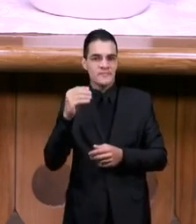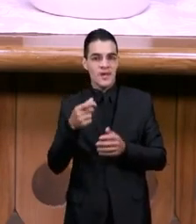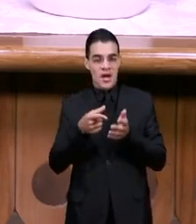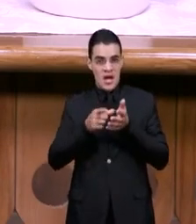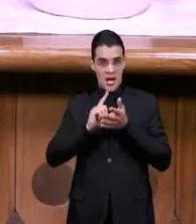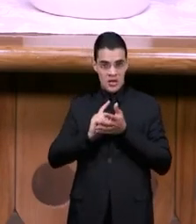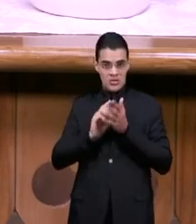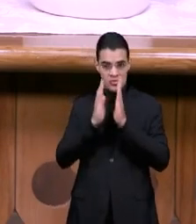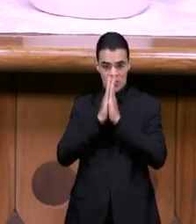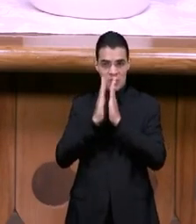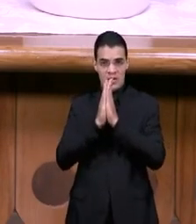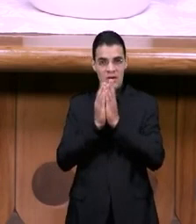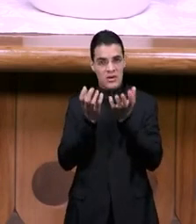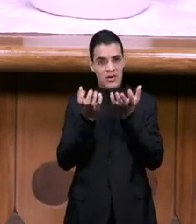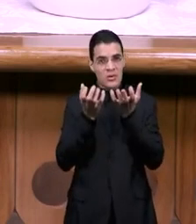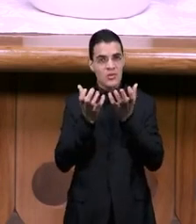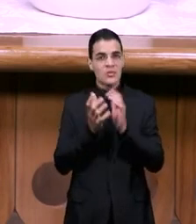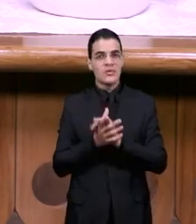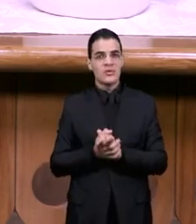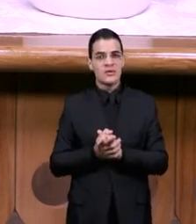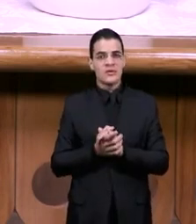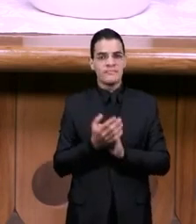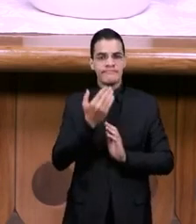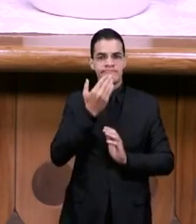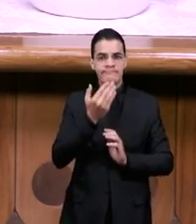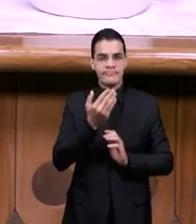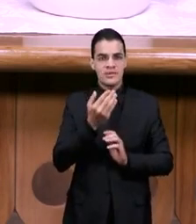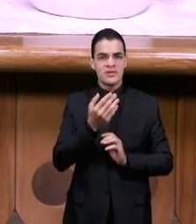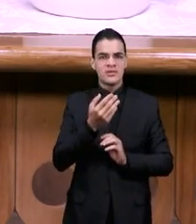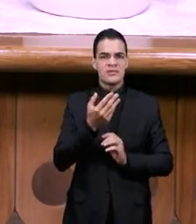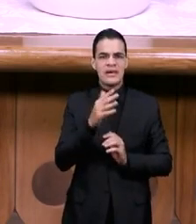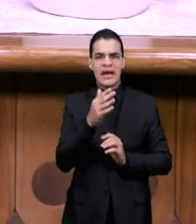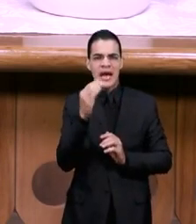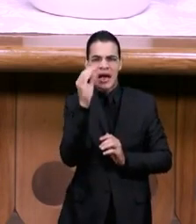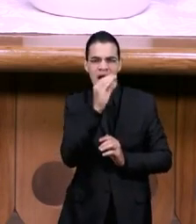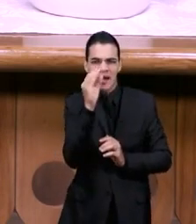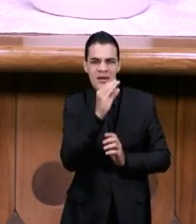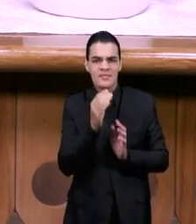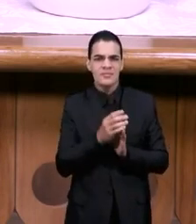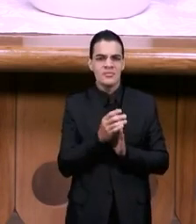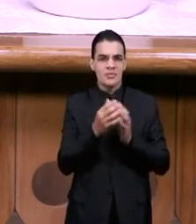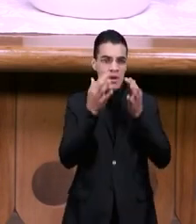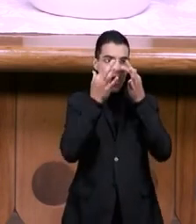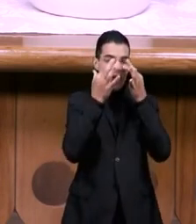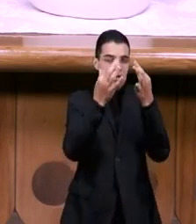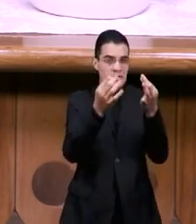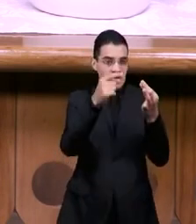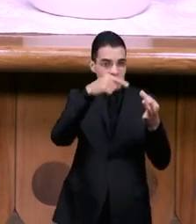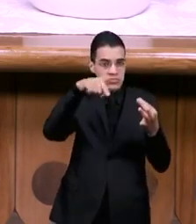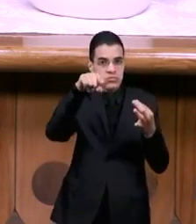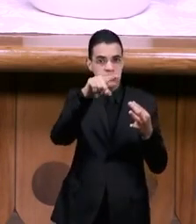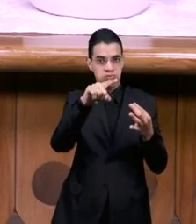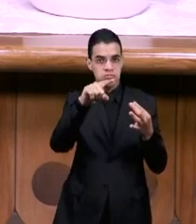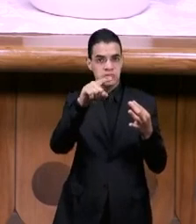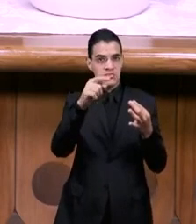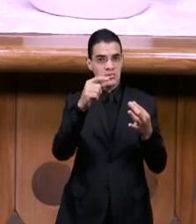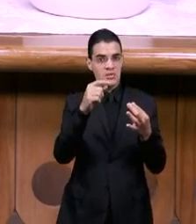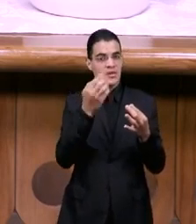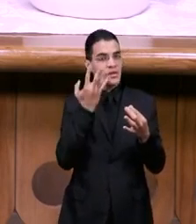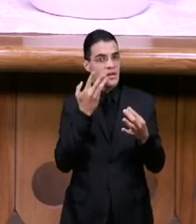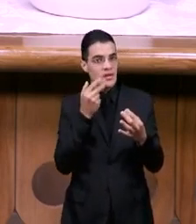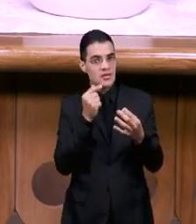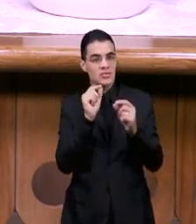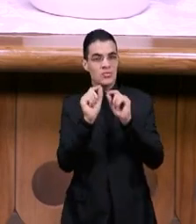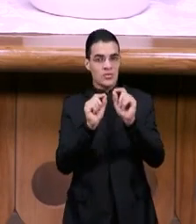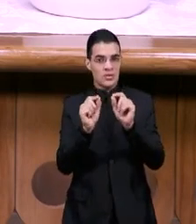for them, we'd like to ask 30 seconds of our attention for the children, especially for